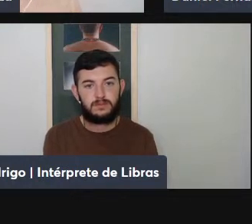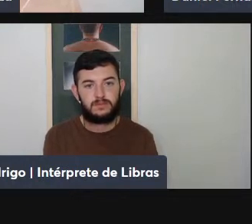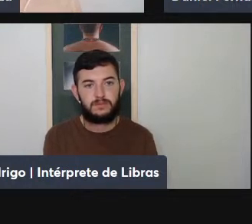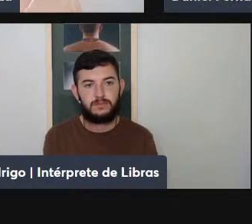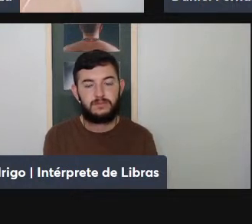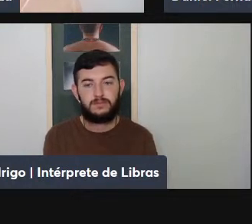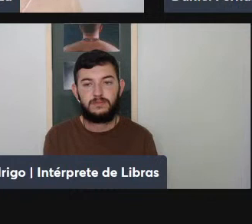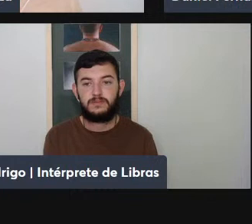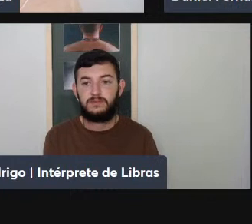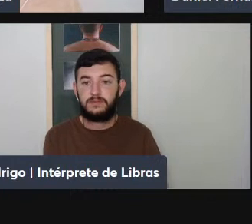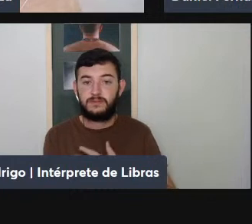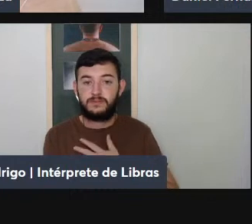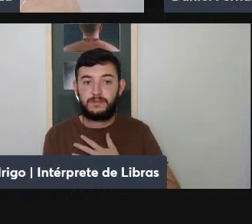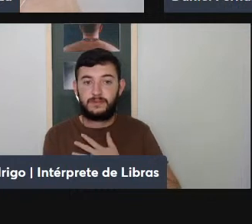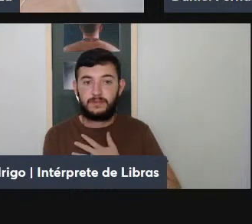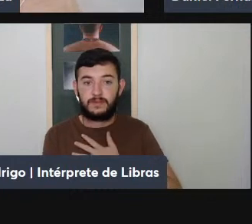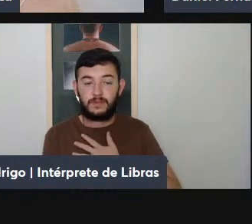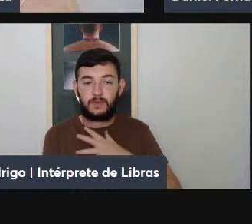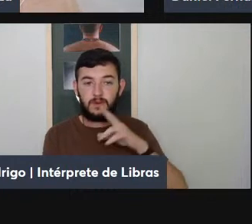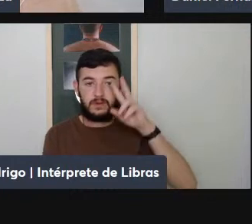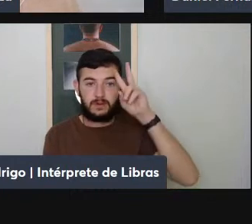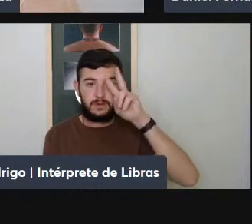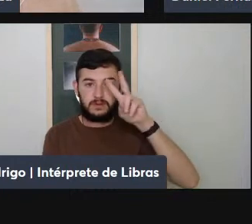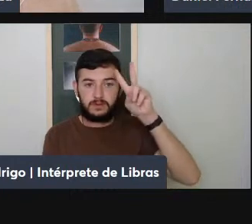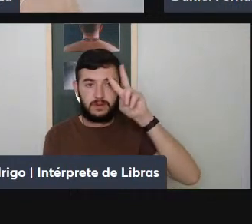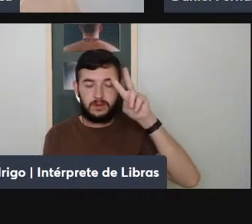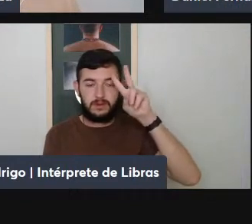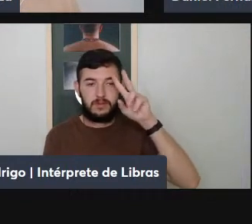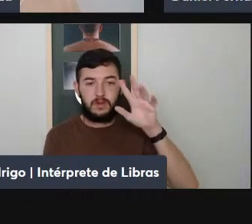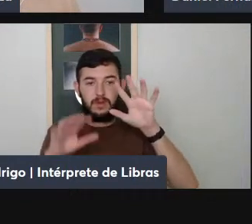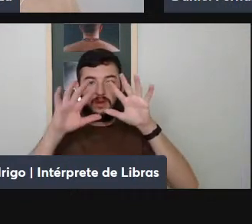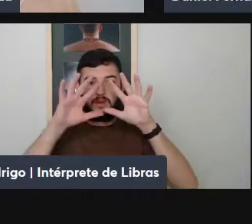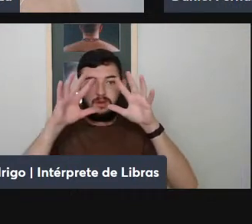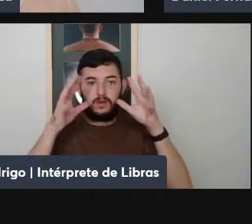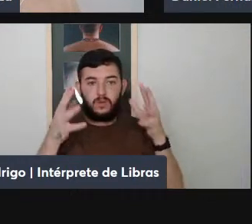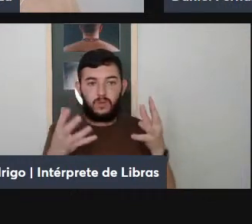Então, eu gosto de lembrar que o norte global, isso é